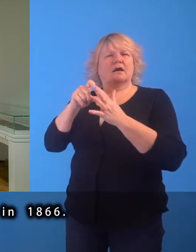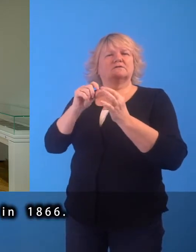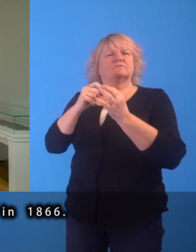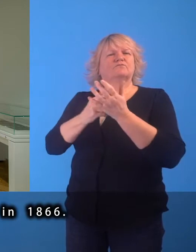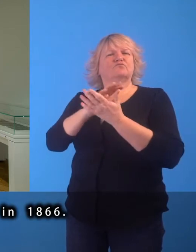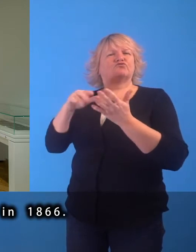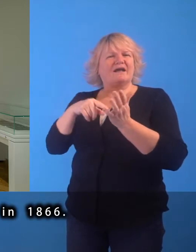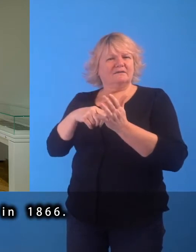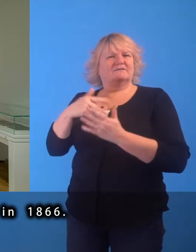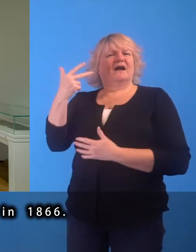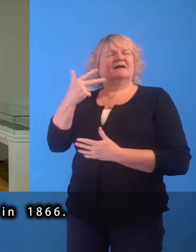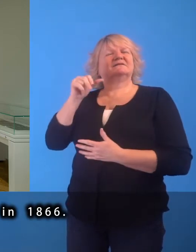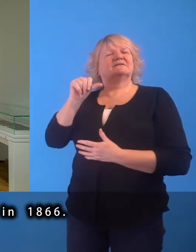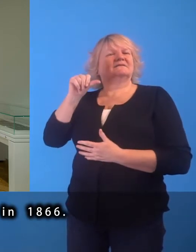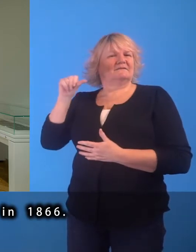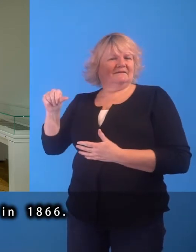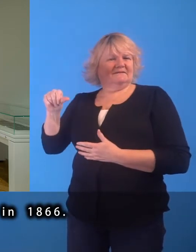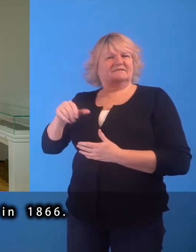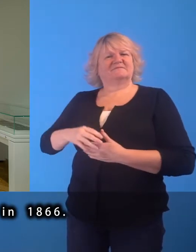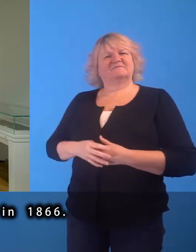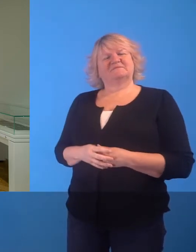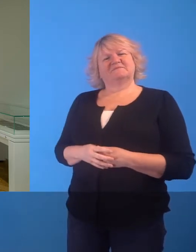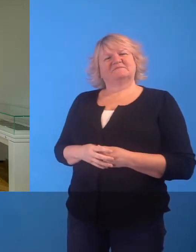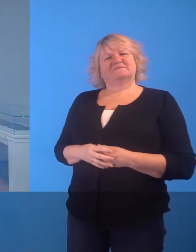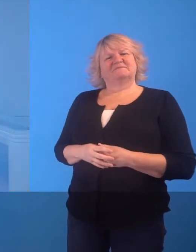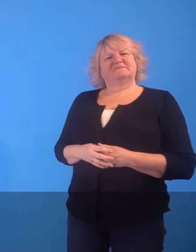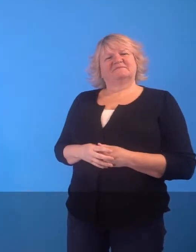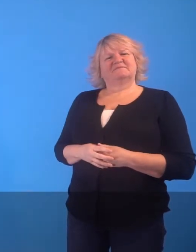in 1866.